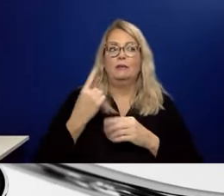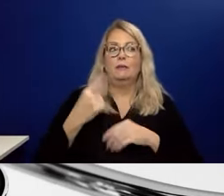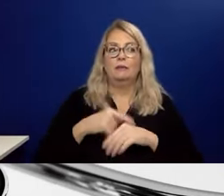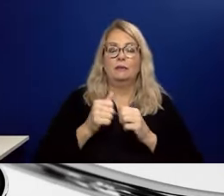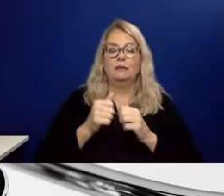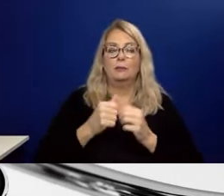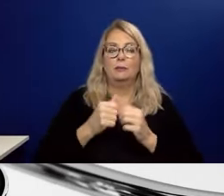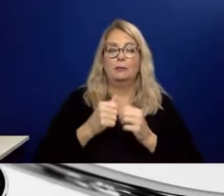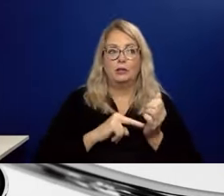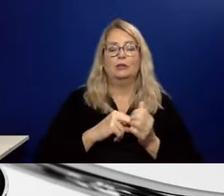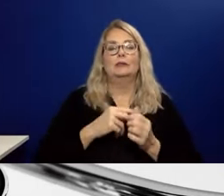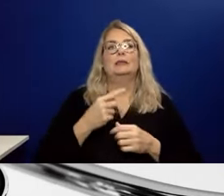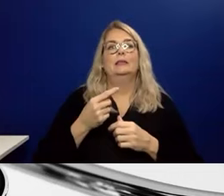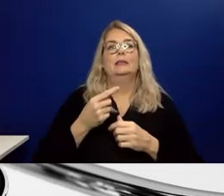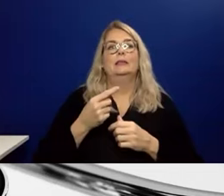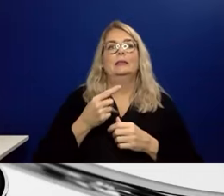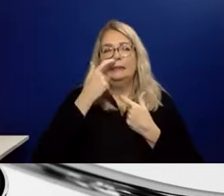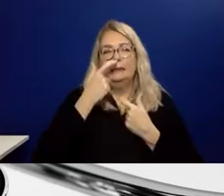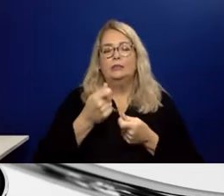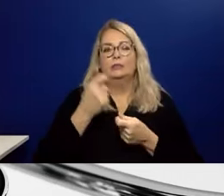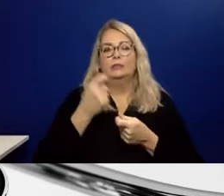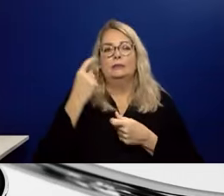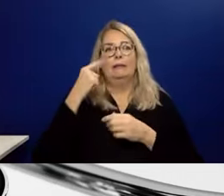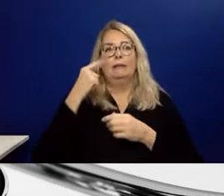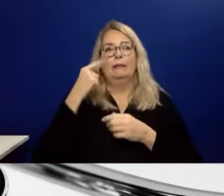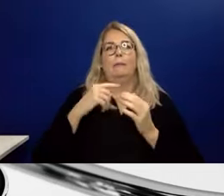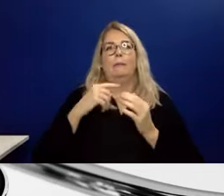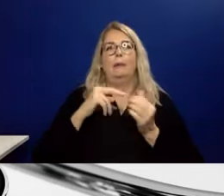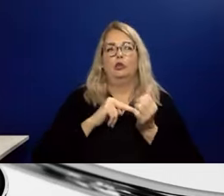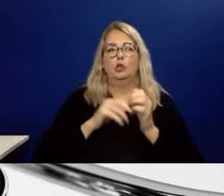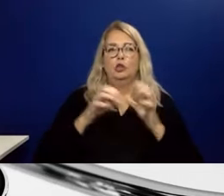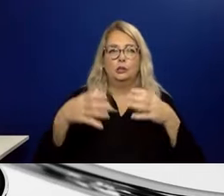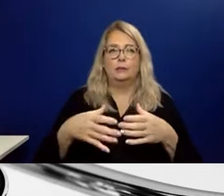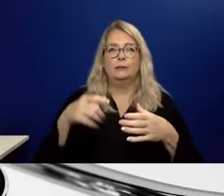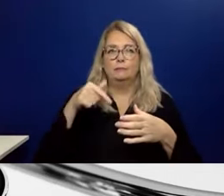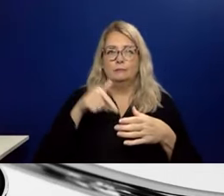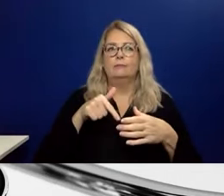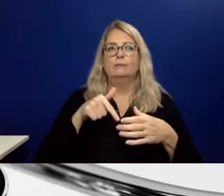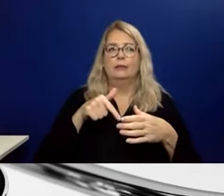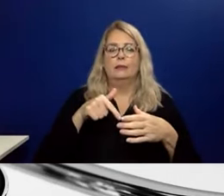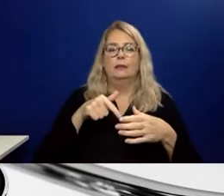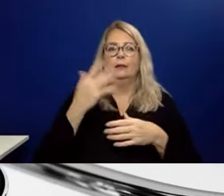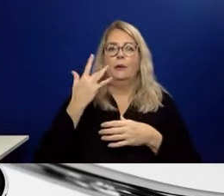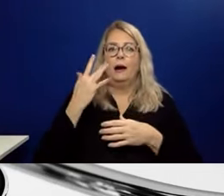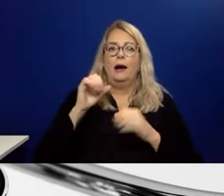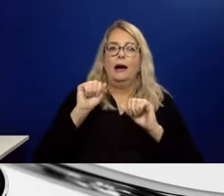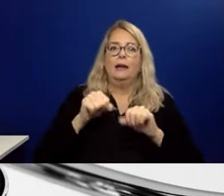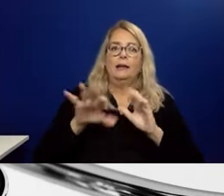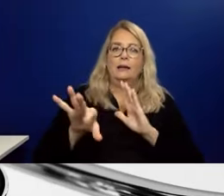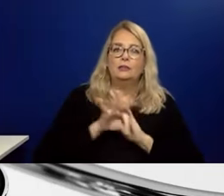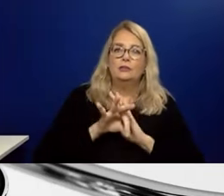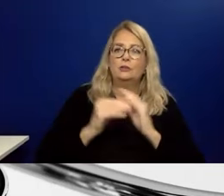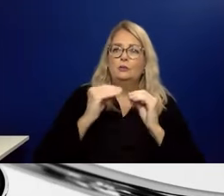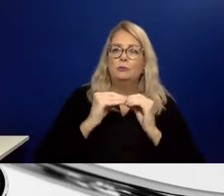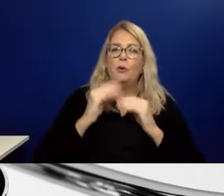think about these nurses because they could choose a more comfortable form